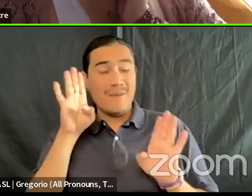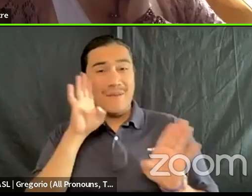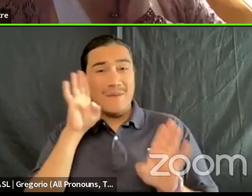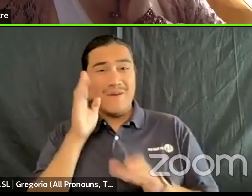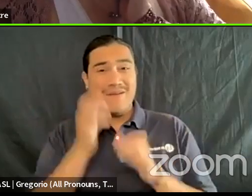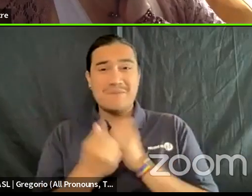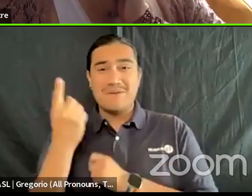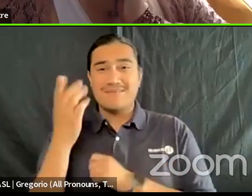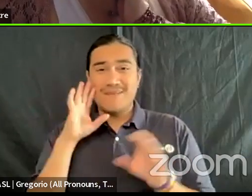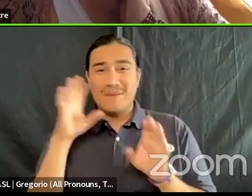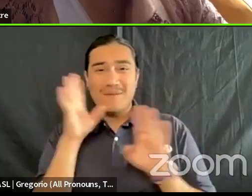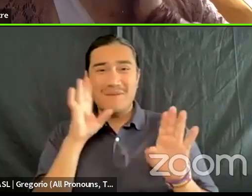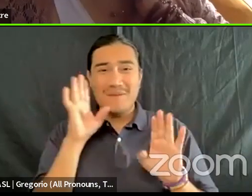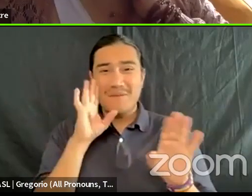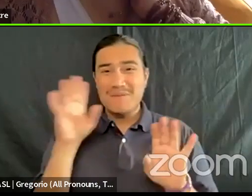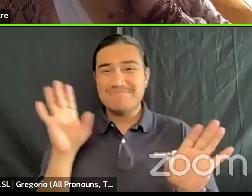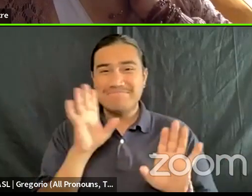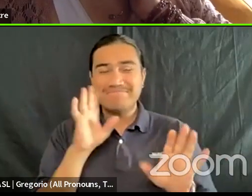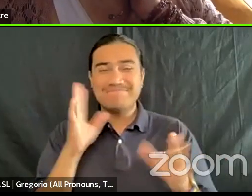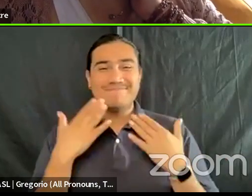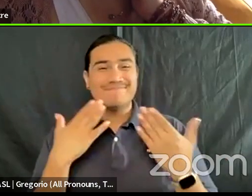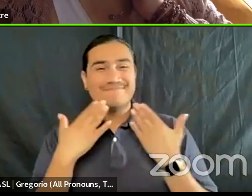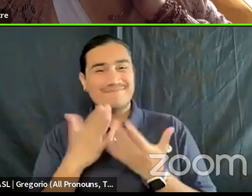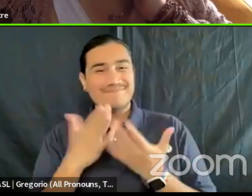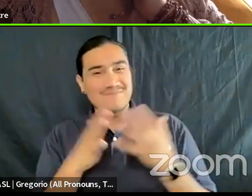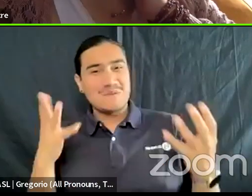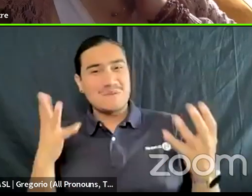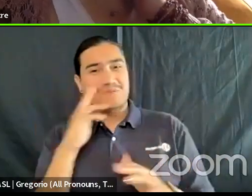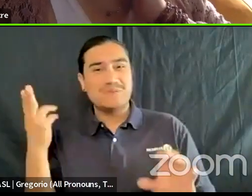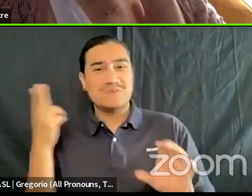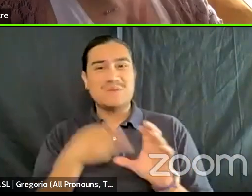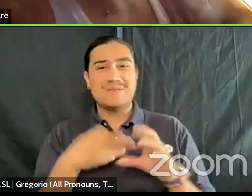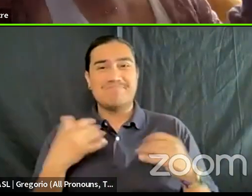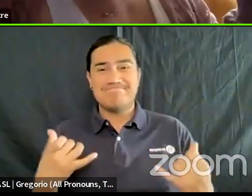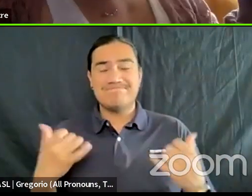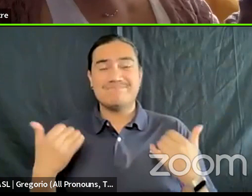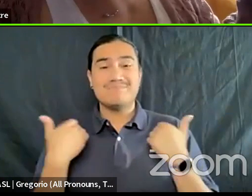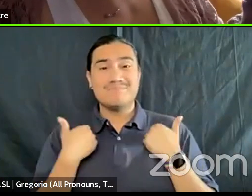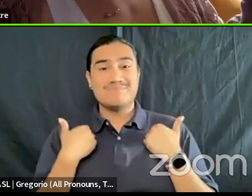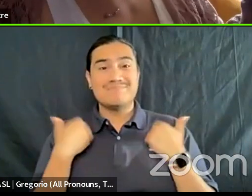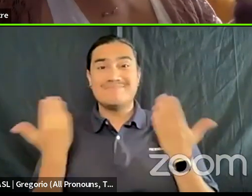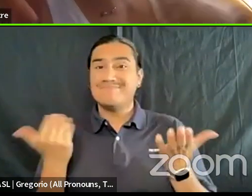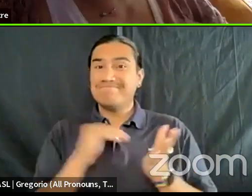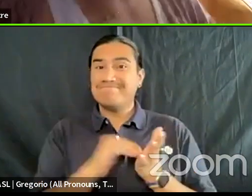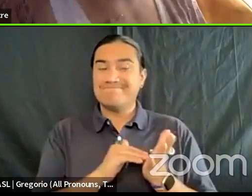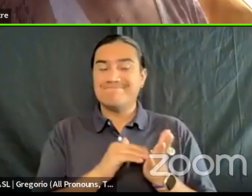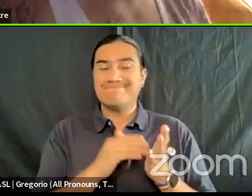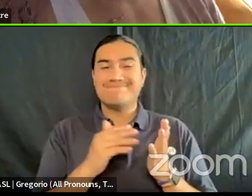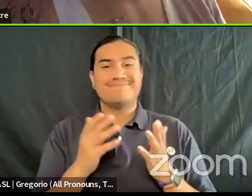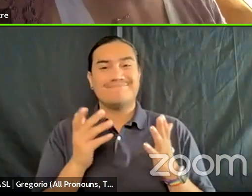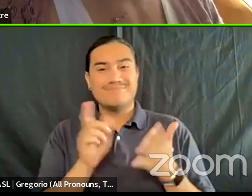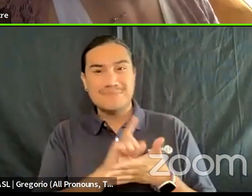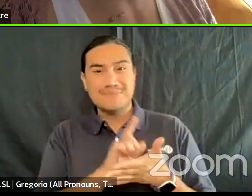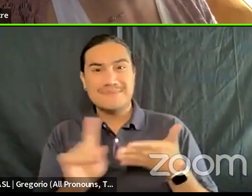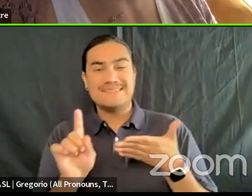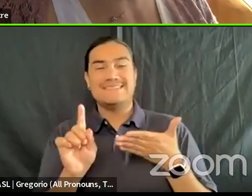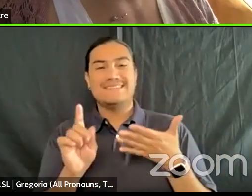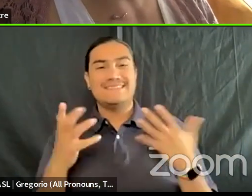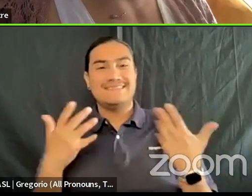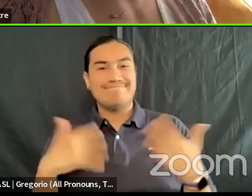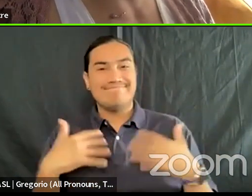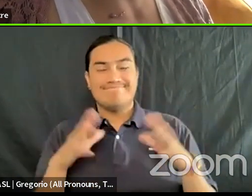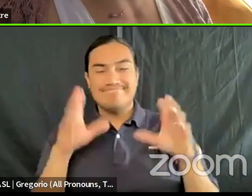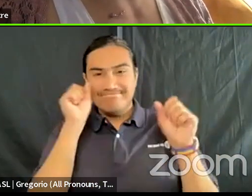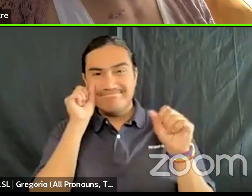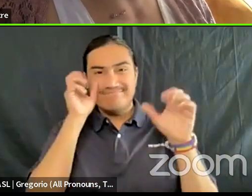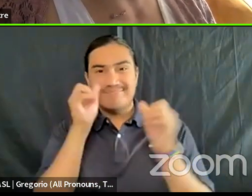Hello, hello, hello. Thank you so much for joining us. We have yet again another week and another incredible artist